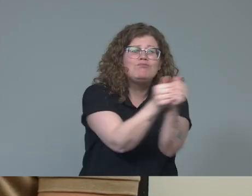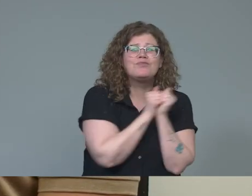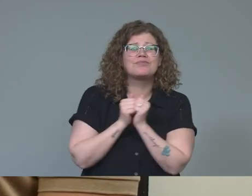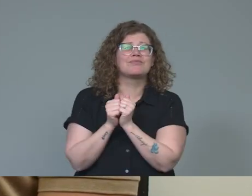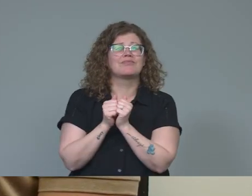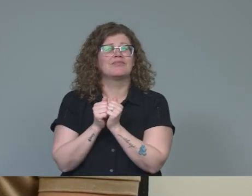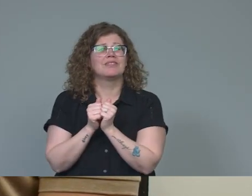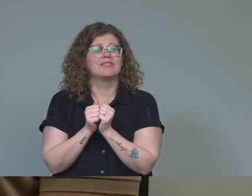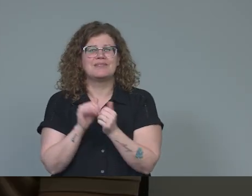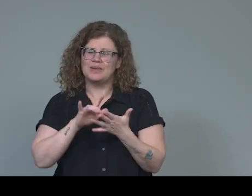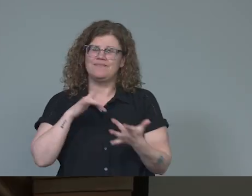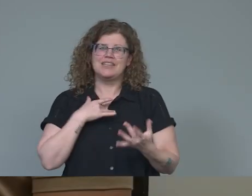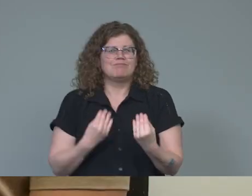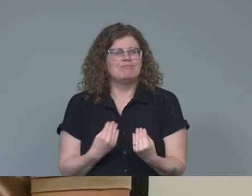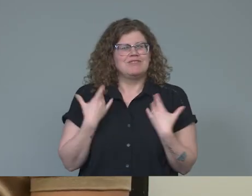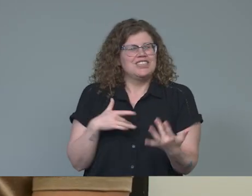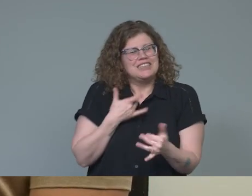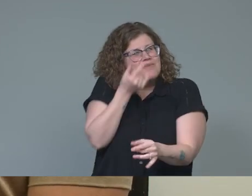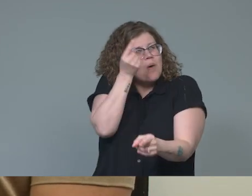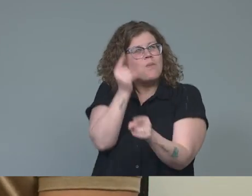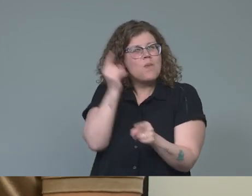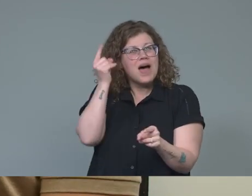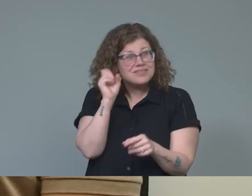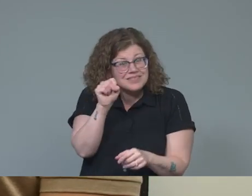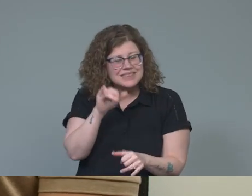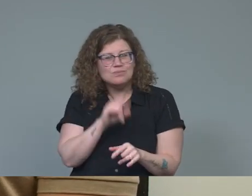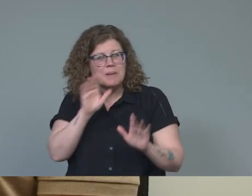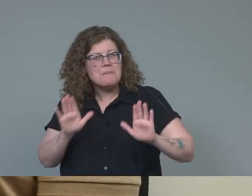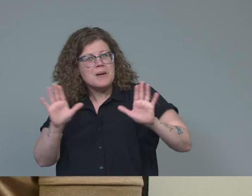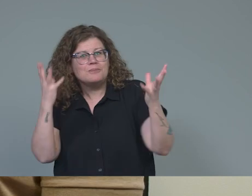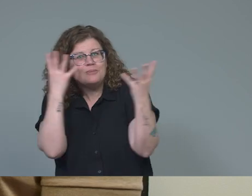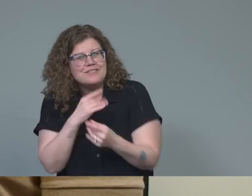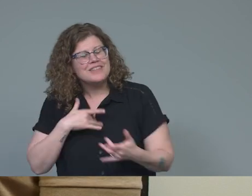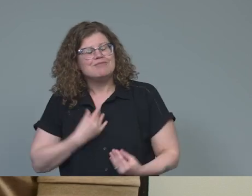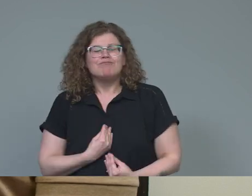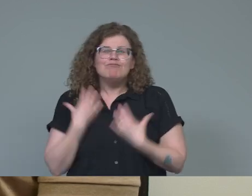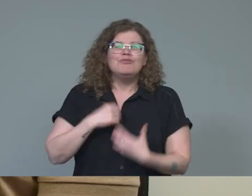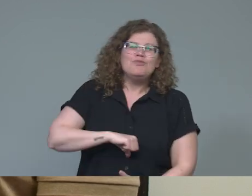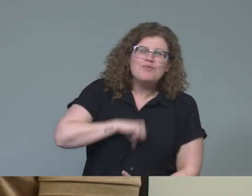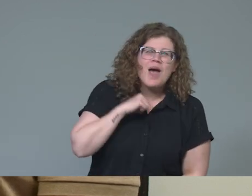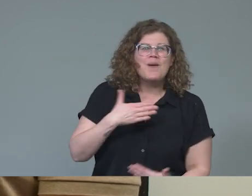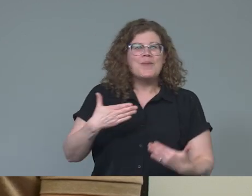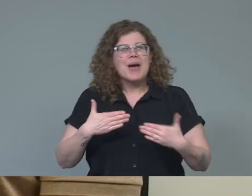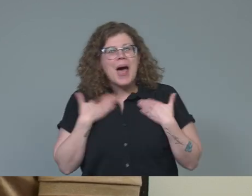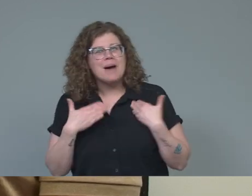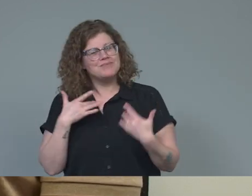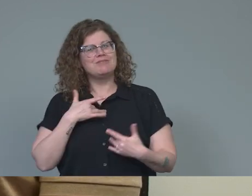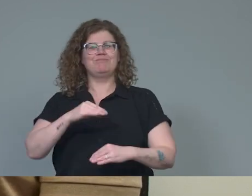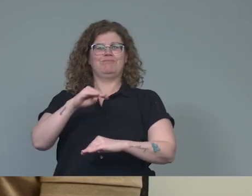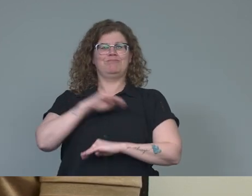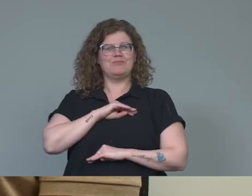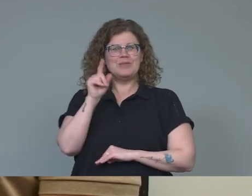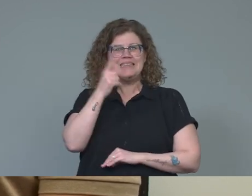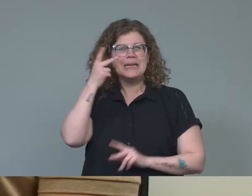the amount of faces that were part of it. It was just an amazing time. Yeah, and we still get feedback. Yeah. Like we get tagged on Instagram, we get